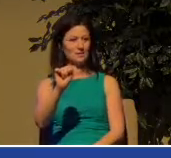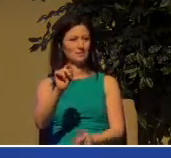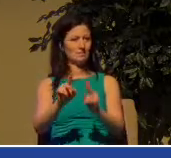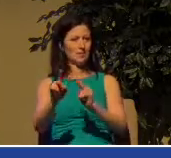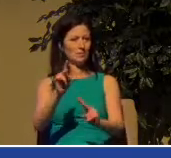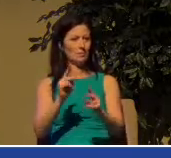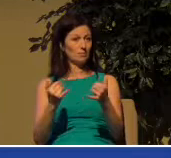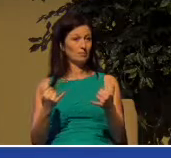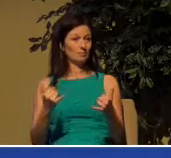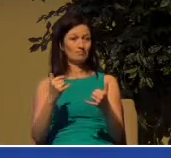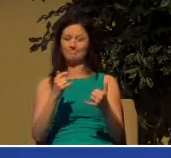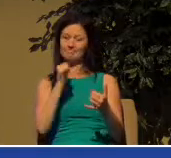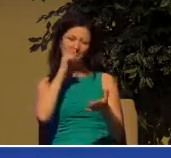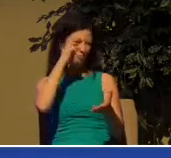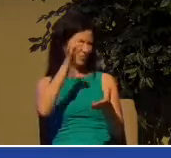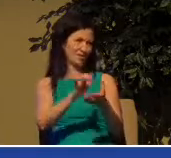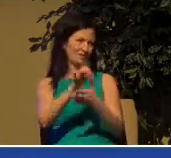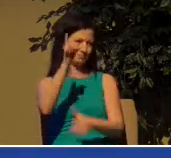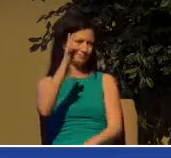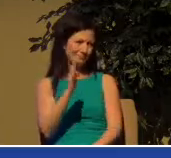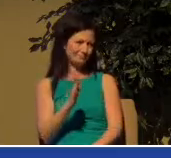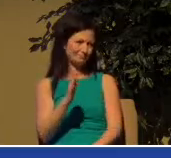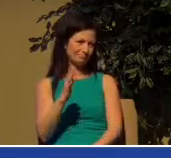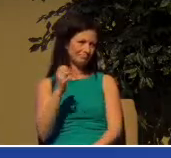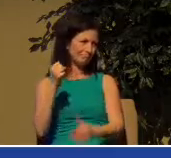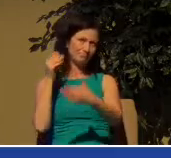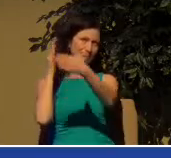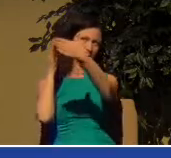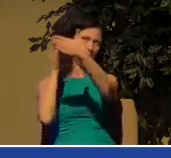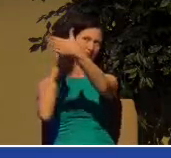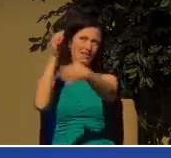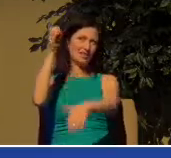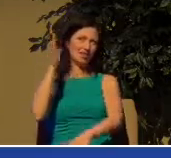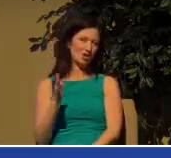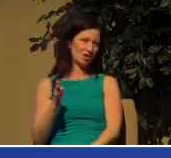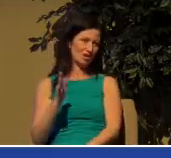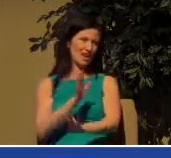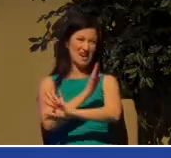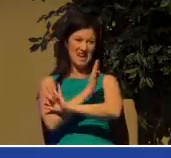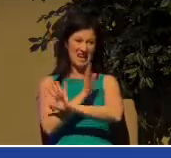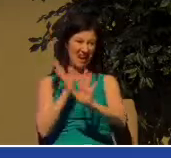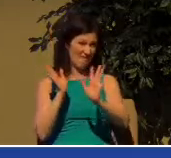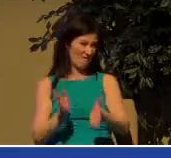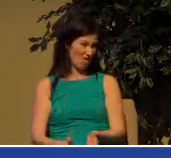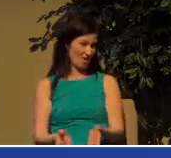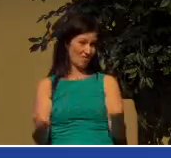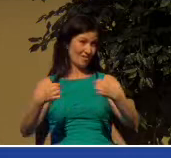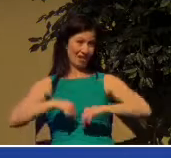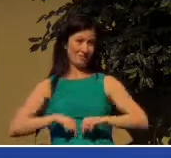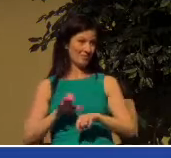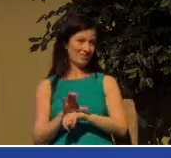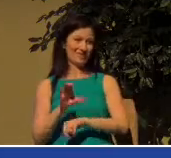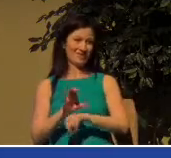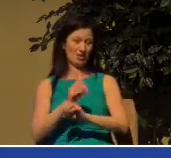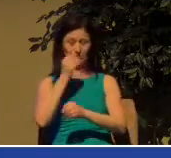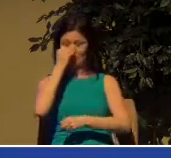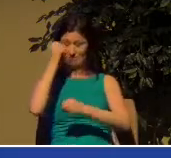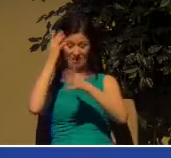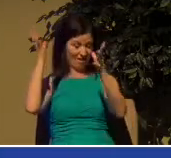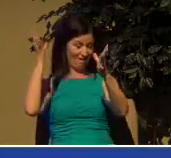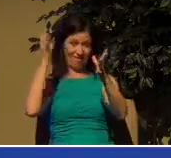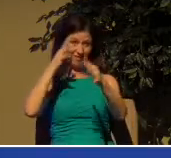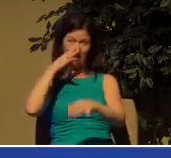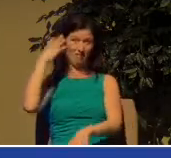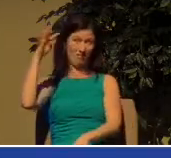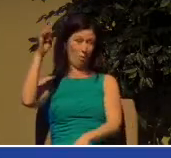are antagonistic towards God, who won't darken the door of a church, who don't care about the things of God, and you will